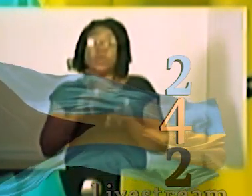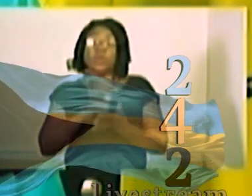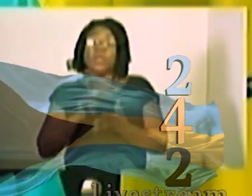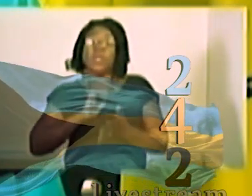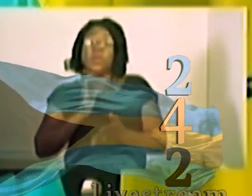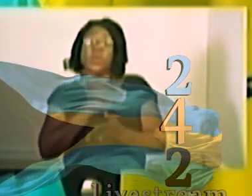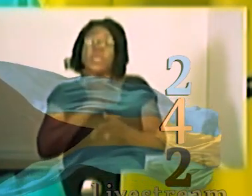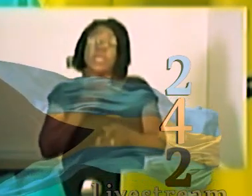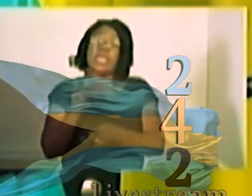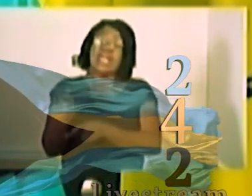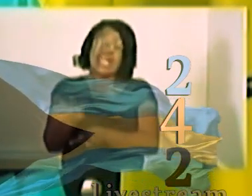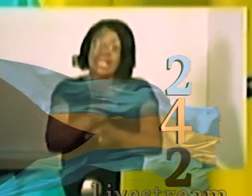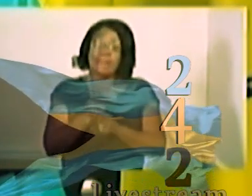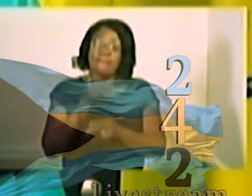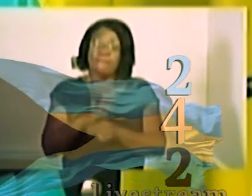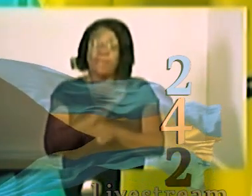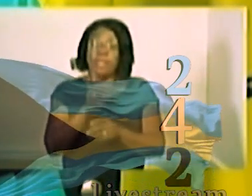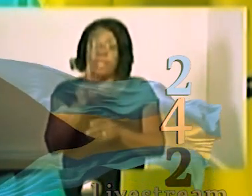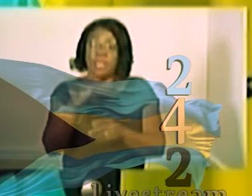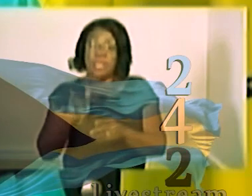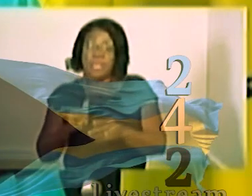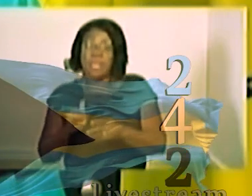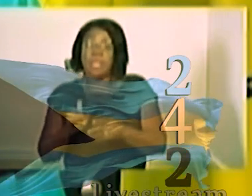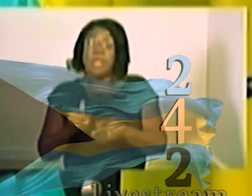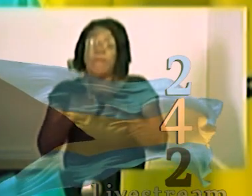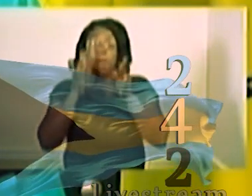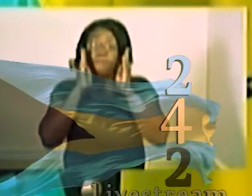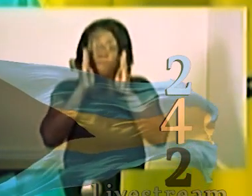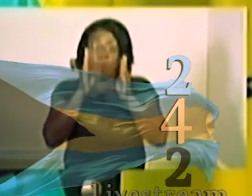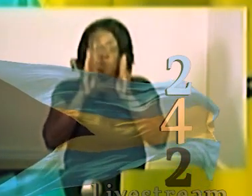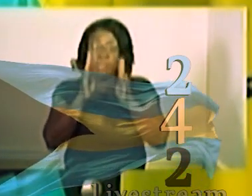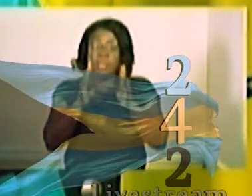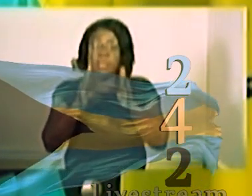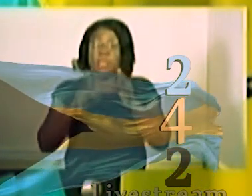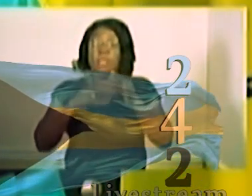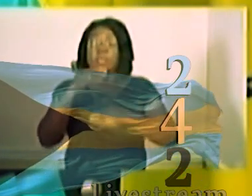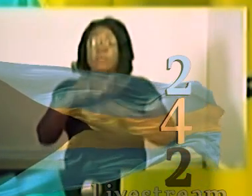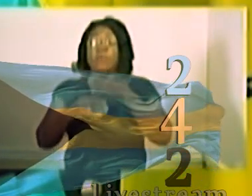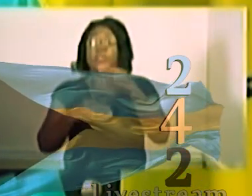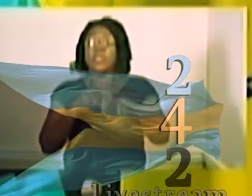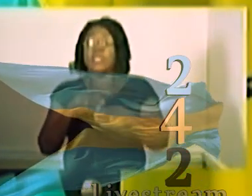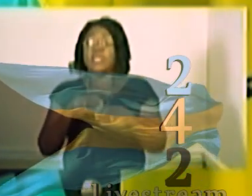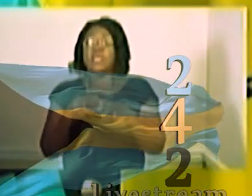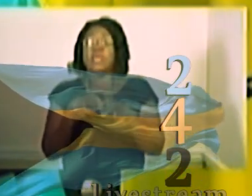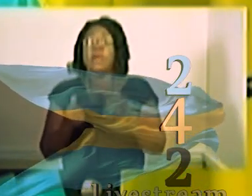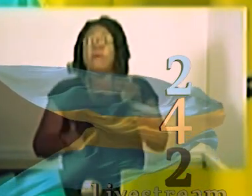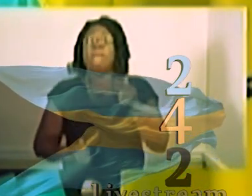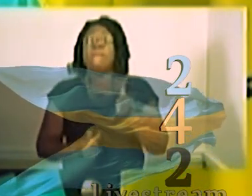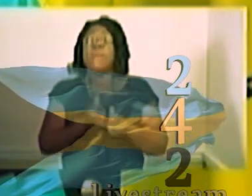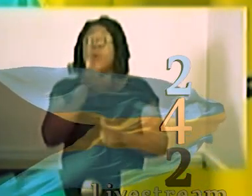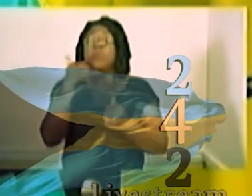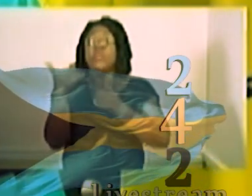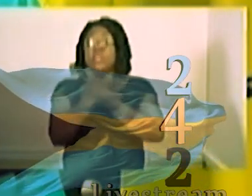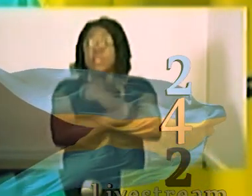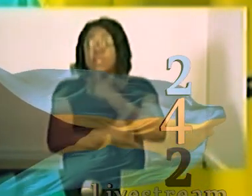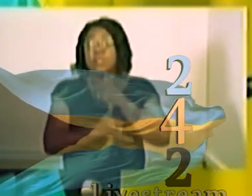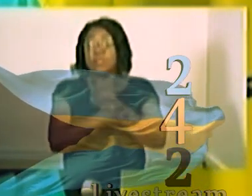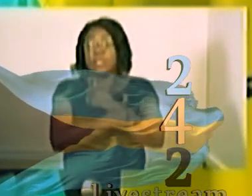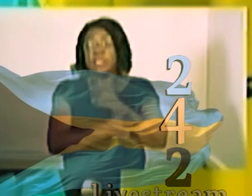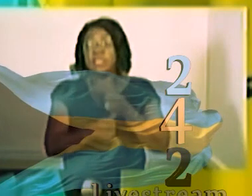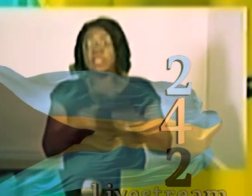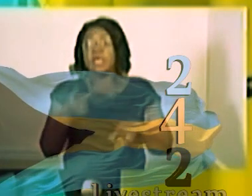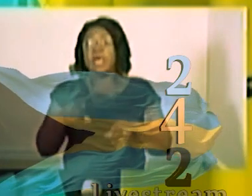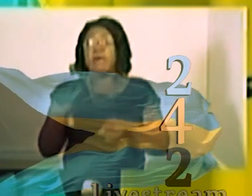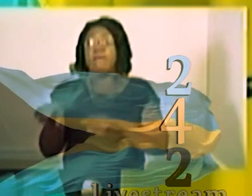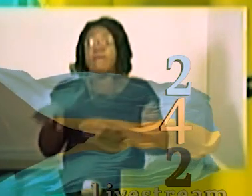Most countries have opened in stages and announced that certain restrictions